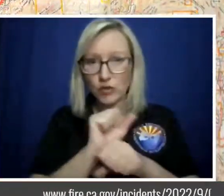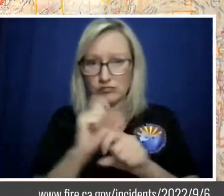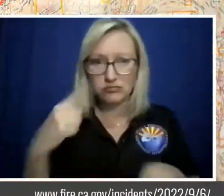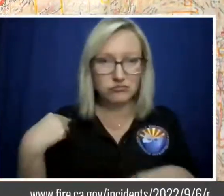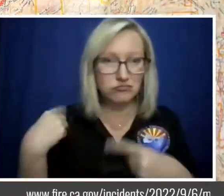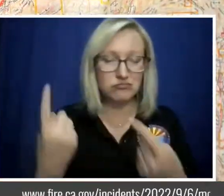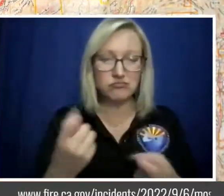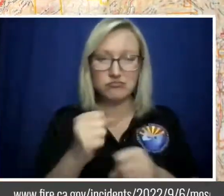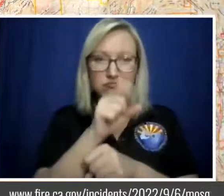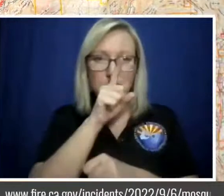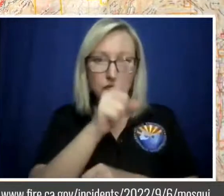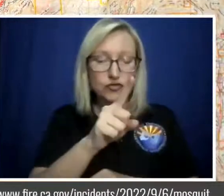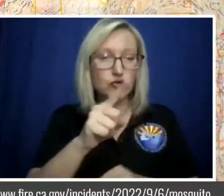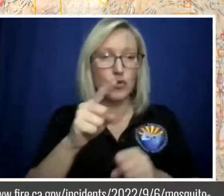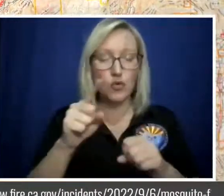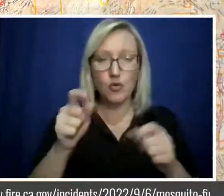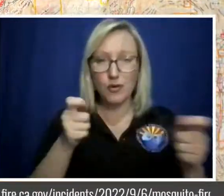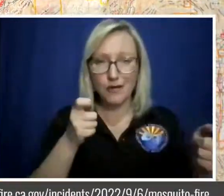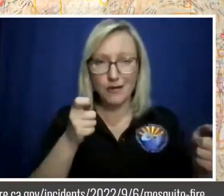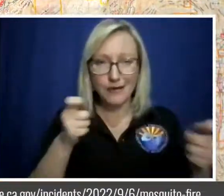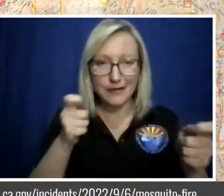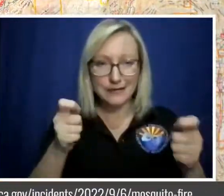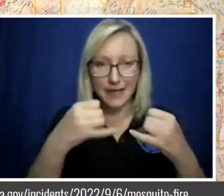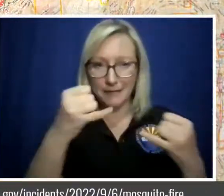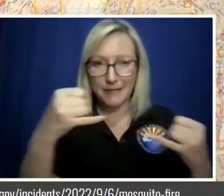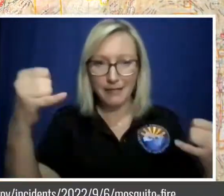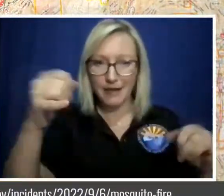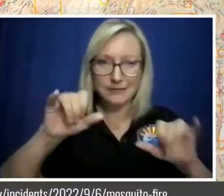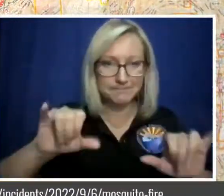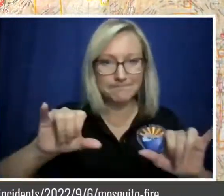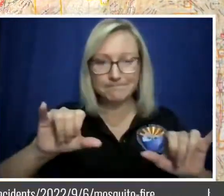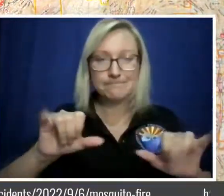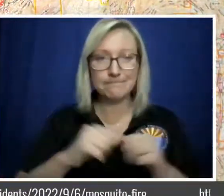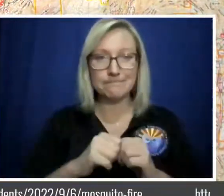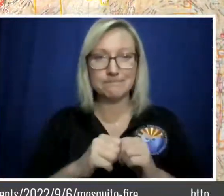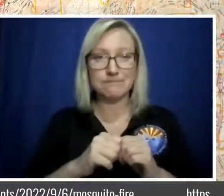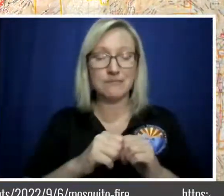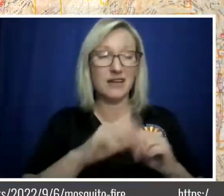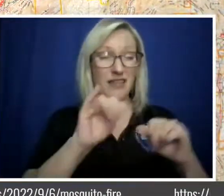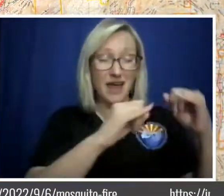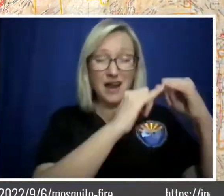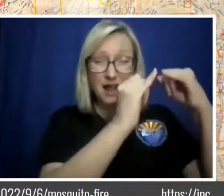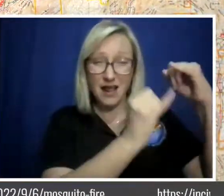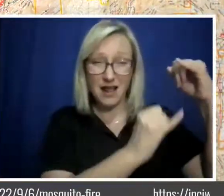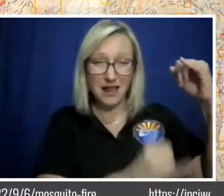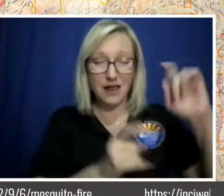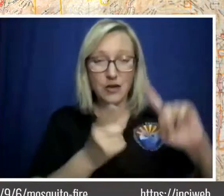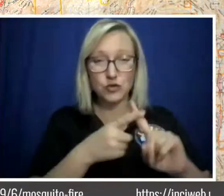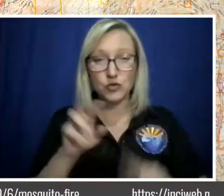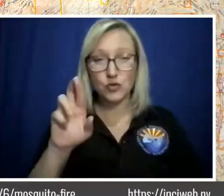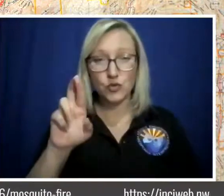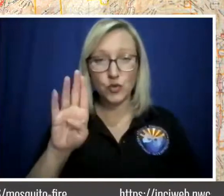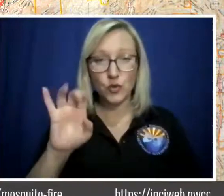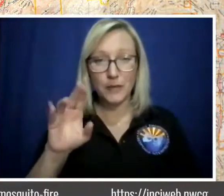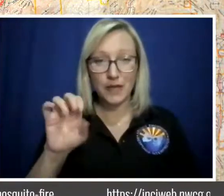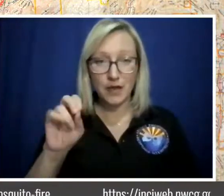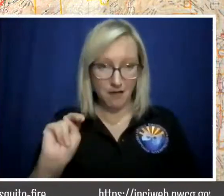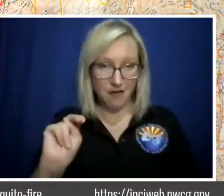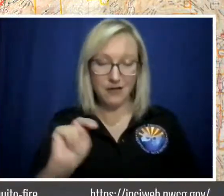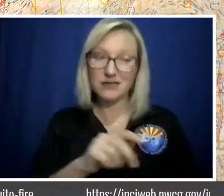good containment lines right up against the fire, all the way down into the Rubicon, which has been another area that's been challenging us,